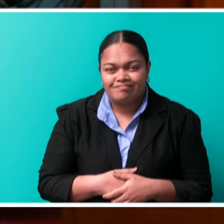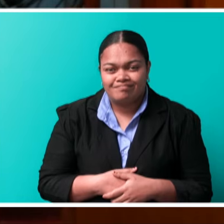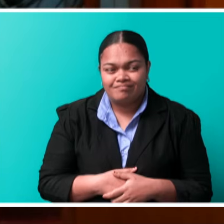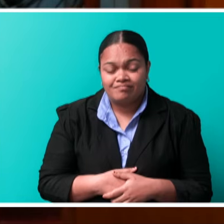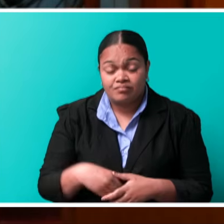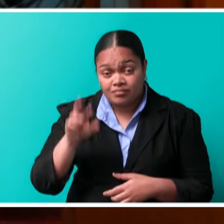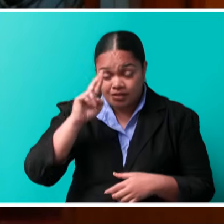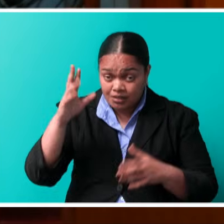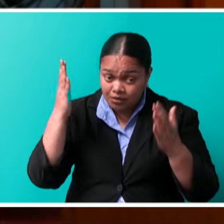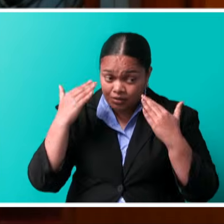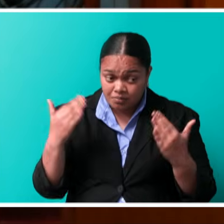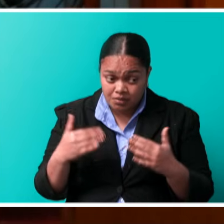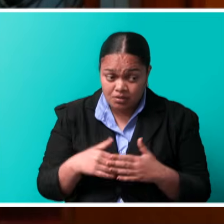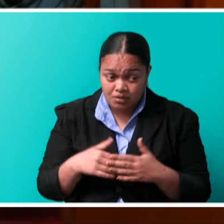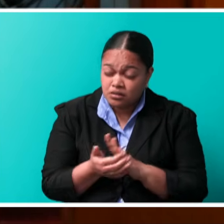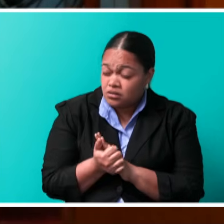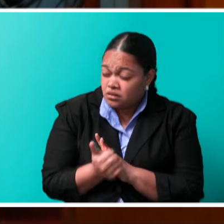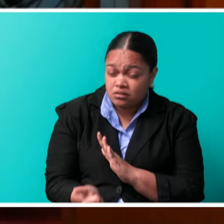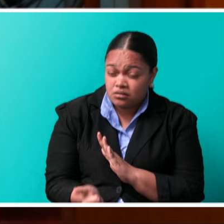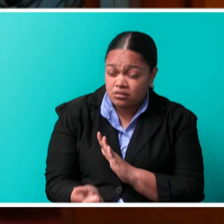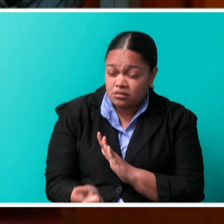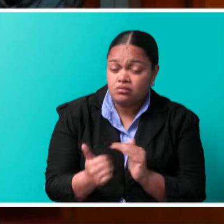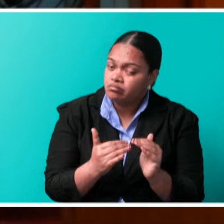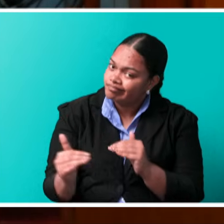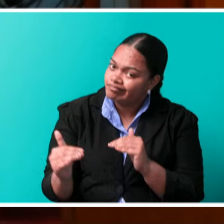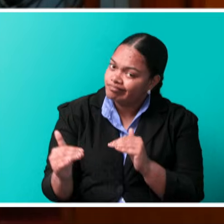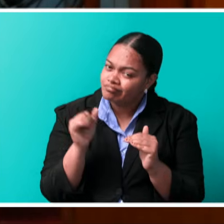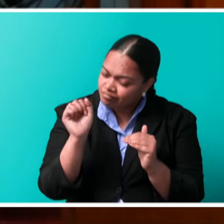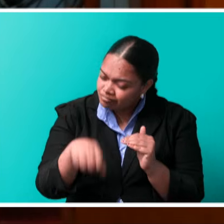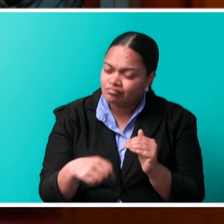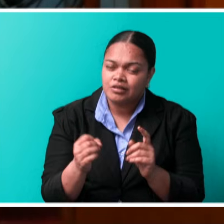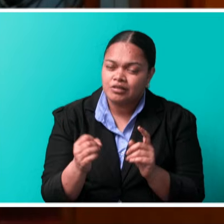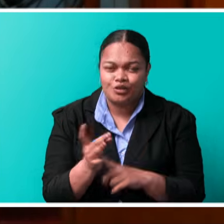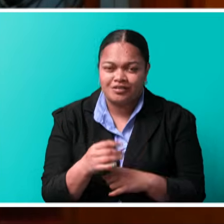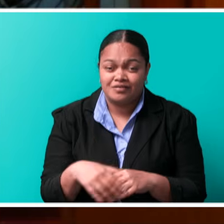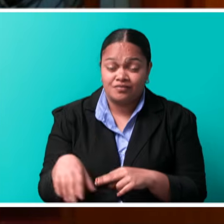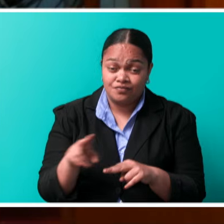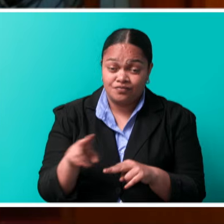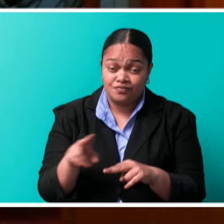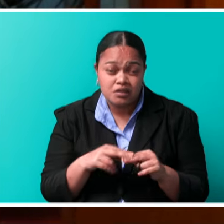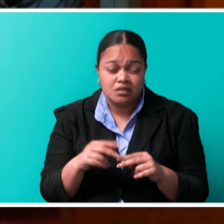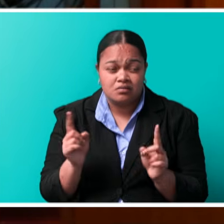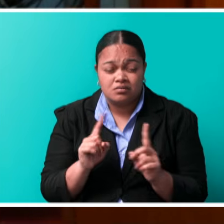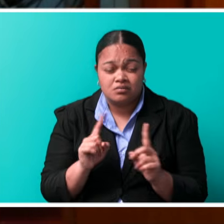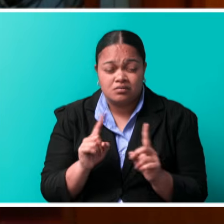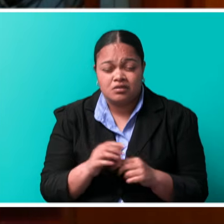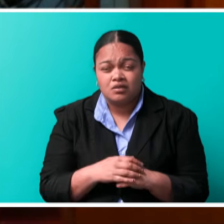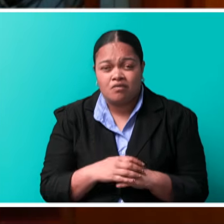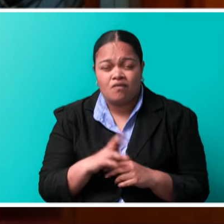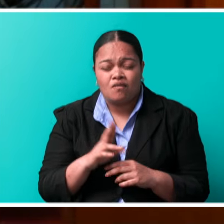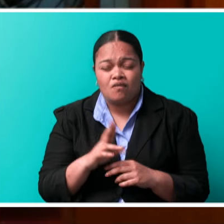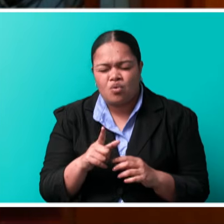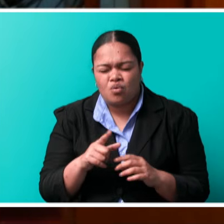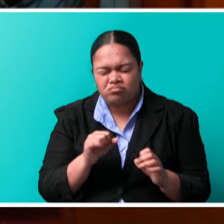Mr. Speaker, sir, skills are equally important. Fiji faces pressures from migration of